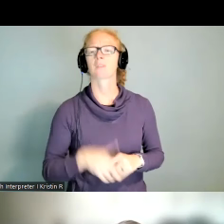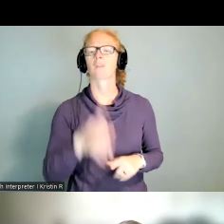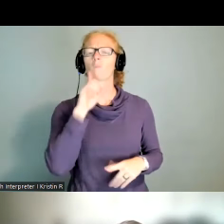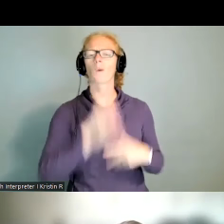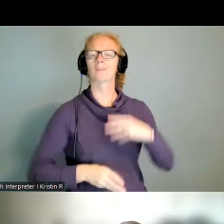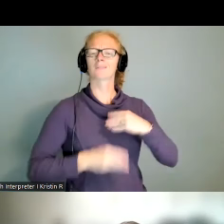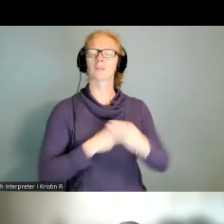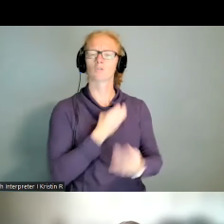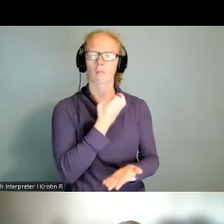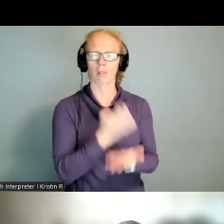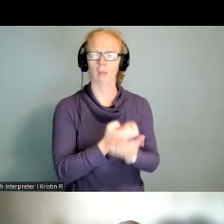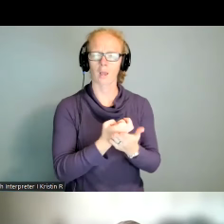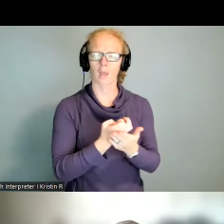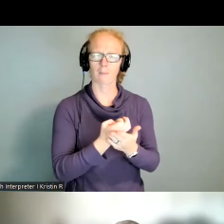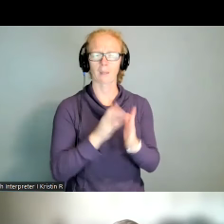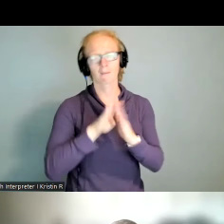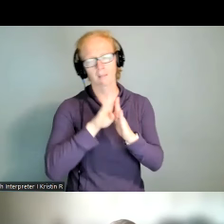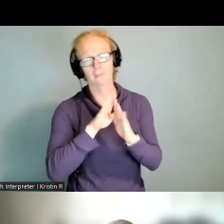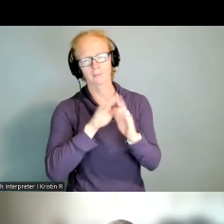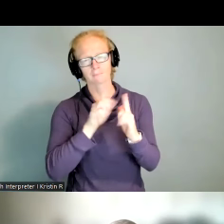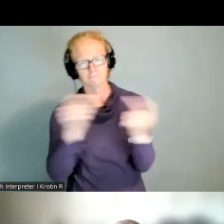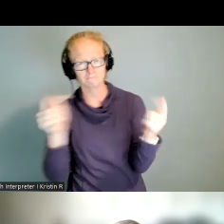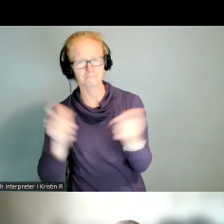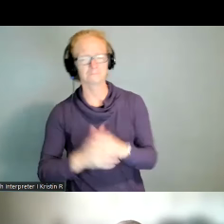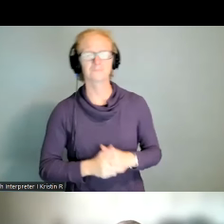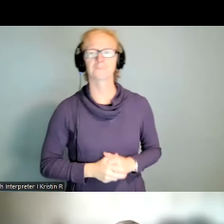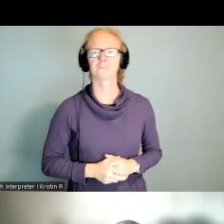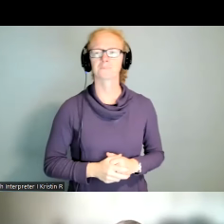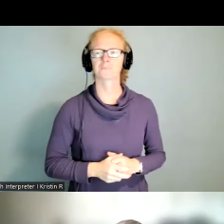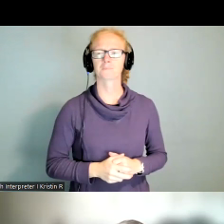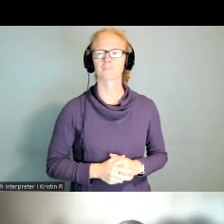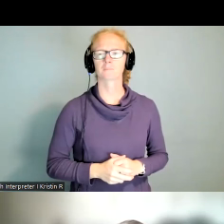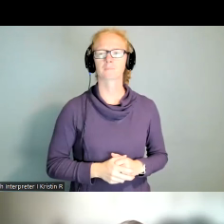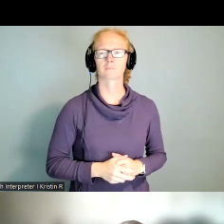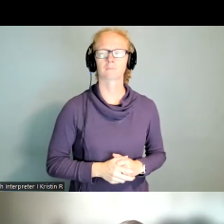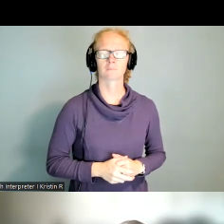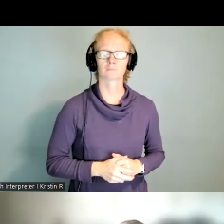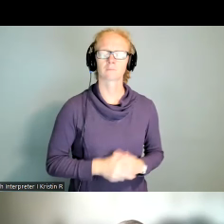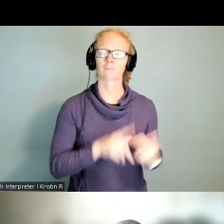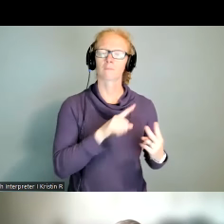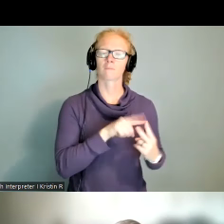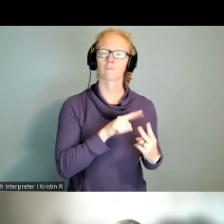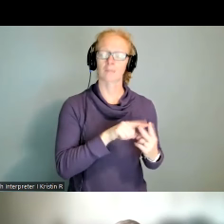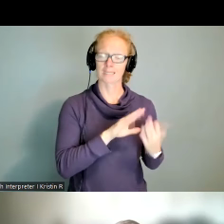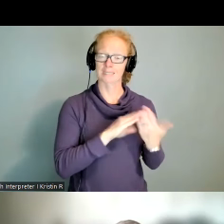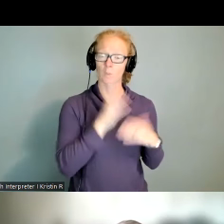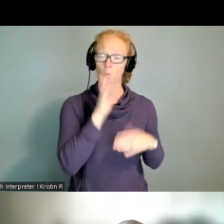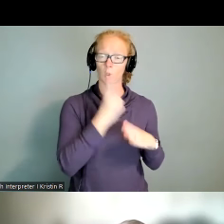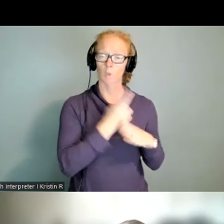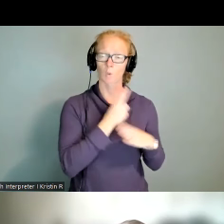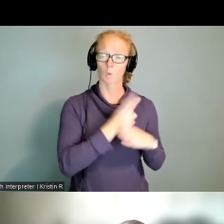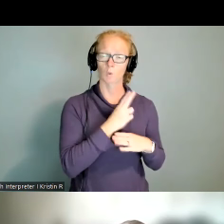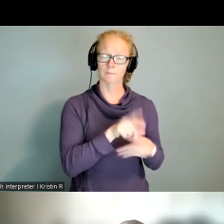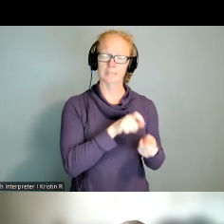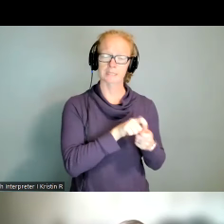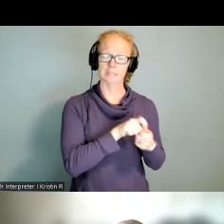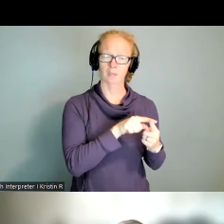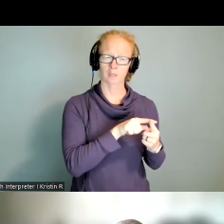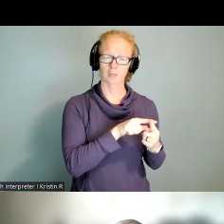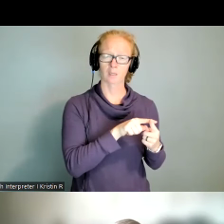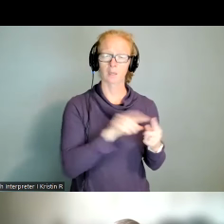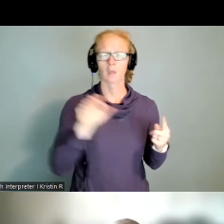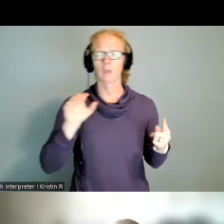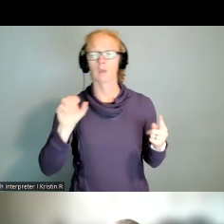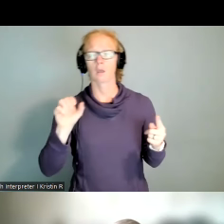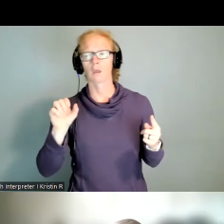additional economics. So I'm going to talk about two things. One is that the cities use this sort of tactically, and the COG uses